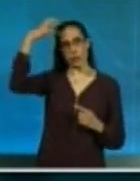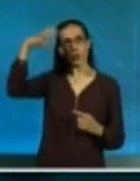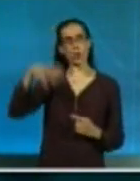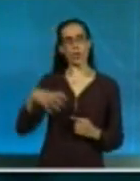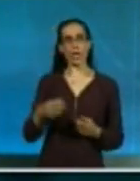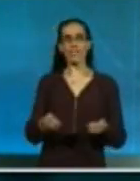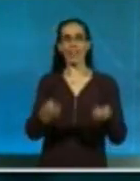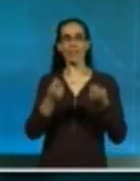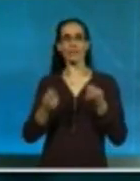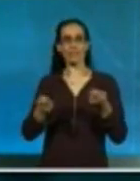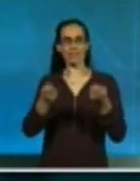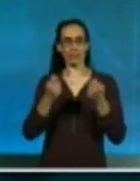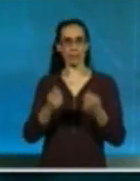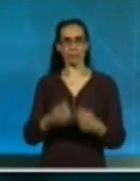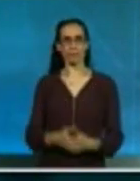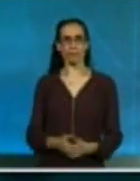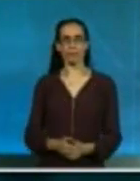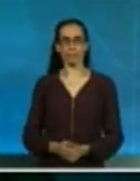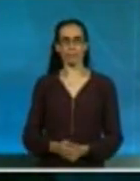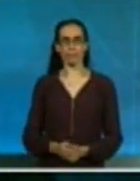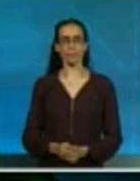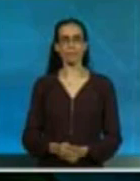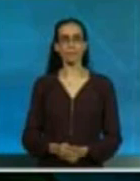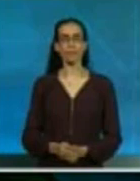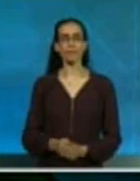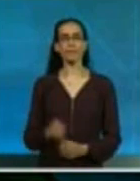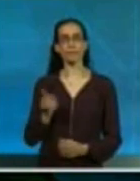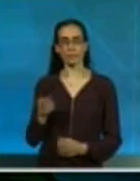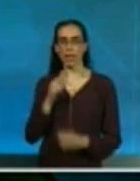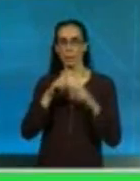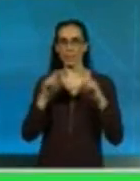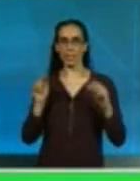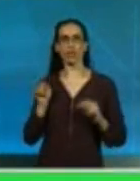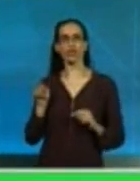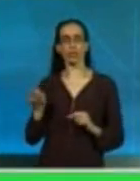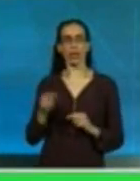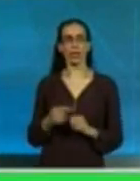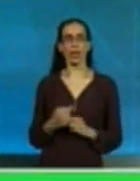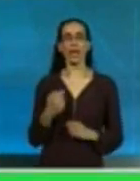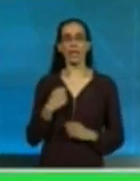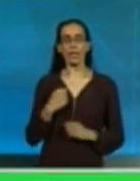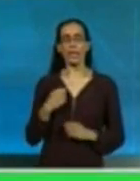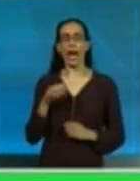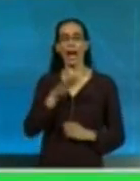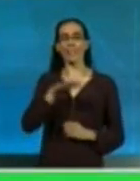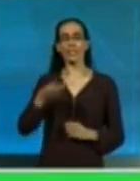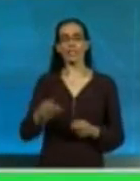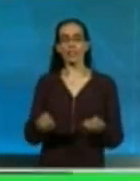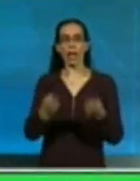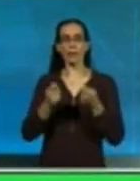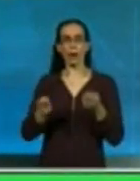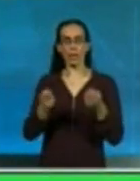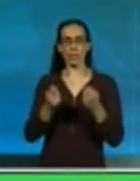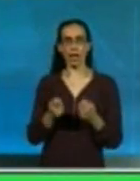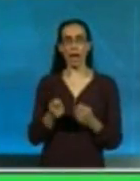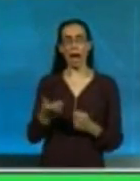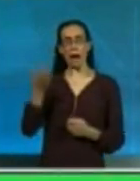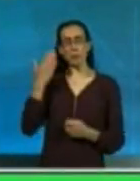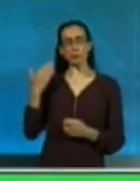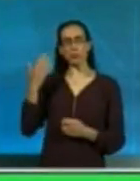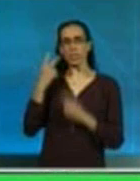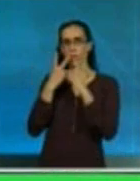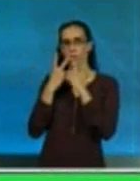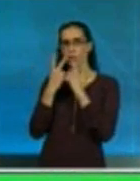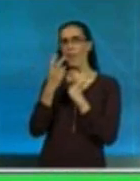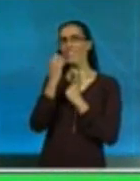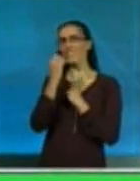jikkontesta fil-lokalità tal-Marsa. Il-messaġġ tiegħek jekk jogħġbok? Il-messaġġ tiegħi għall-Marsin huma li l-20 sena fit-tmexxija fejn